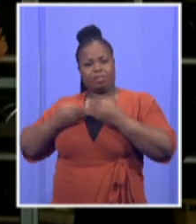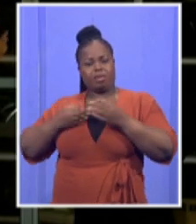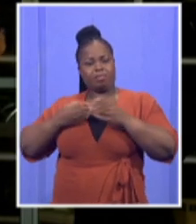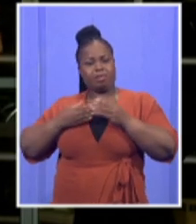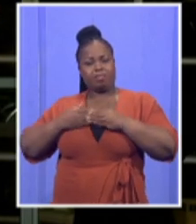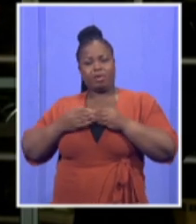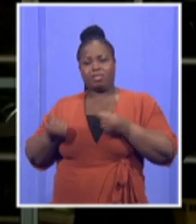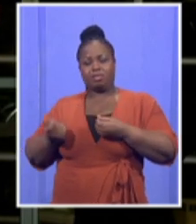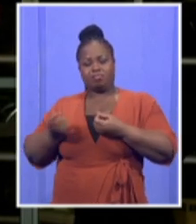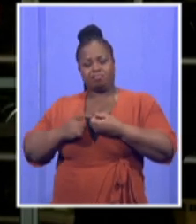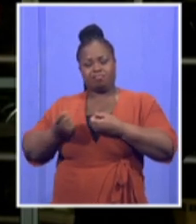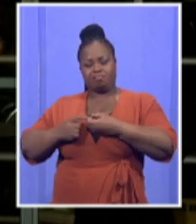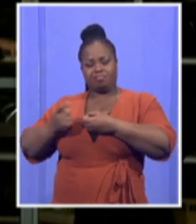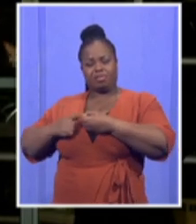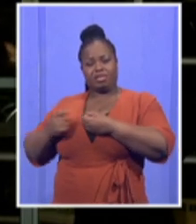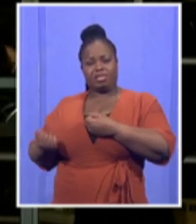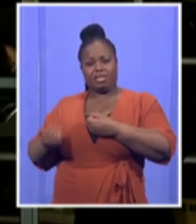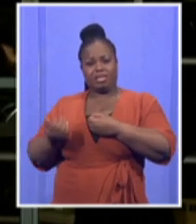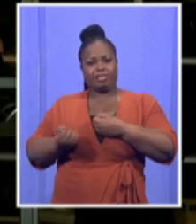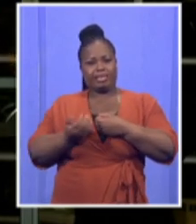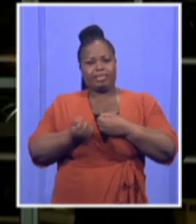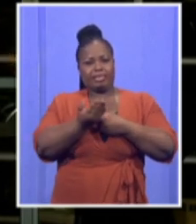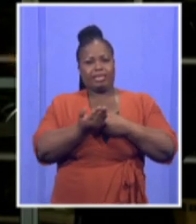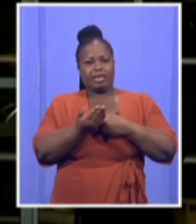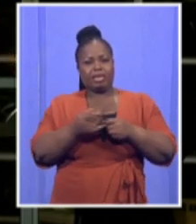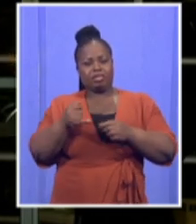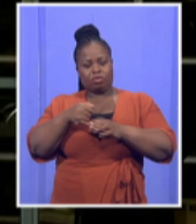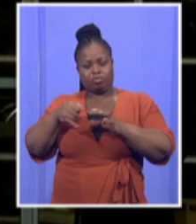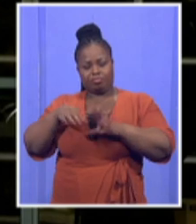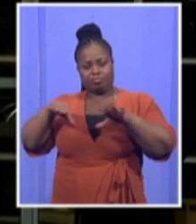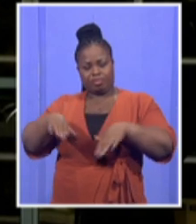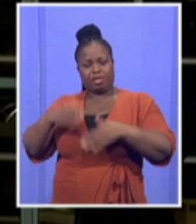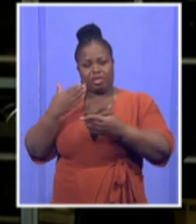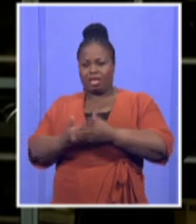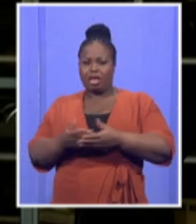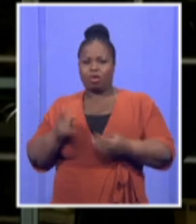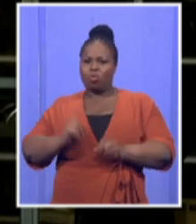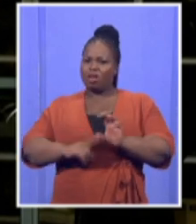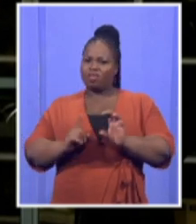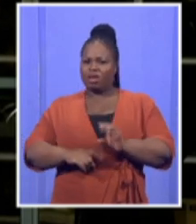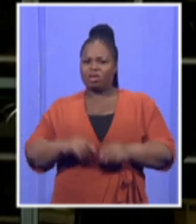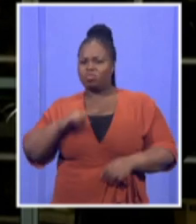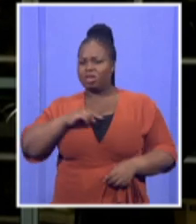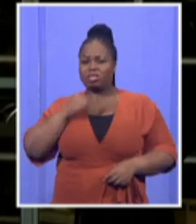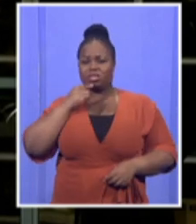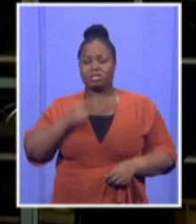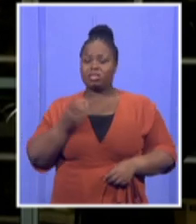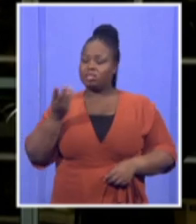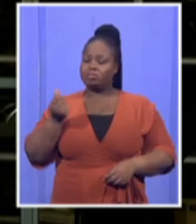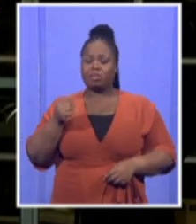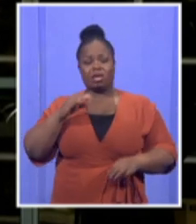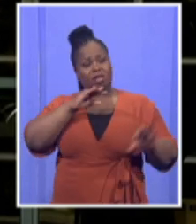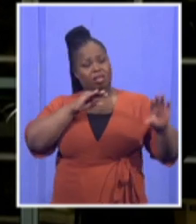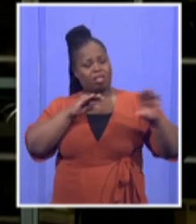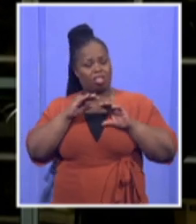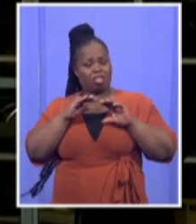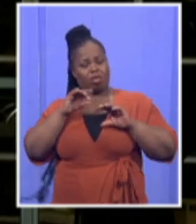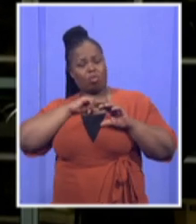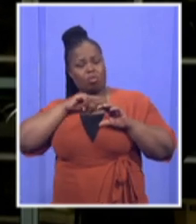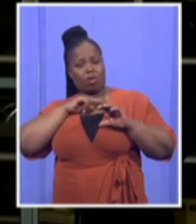tenders within within her realm, and saying that this money was channeled through because of